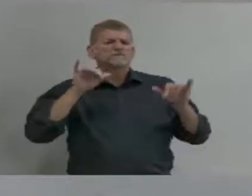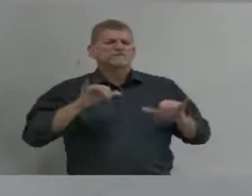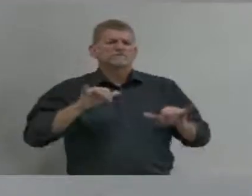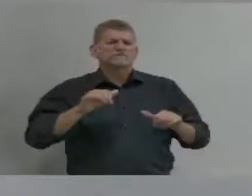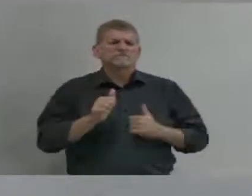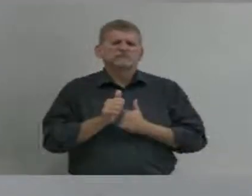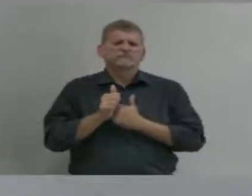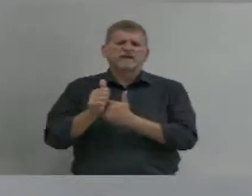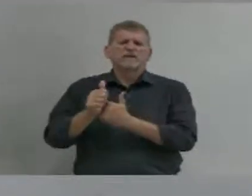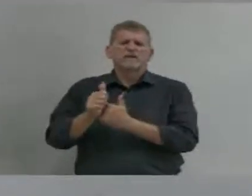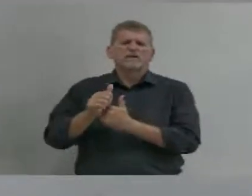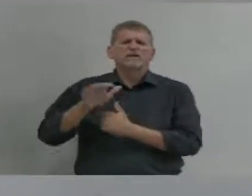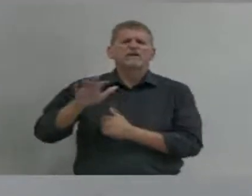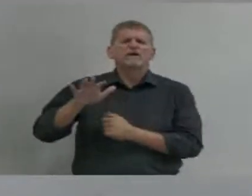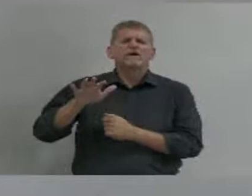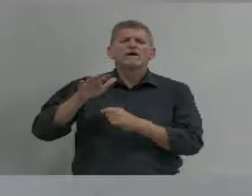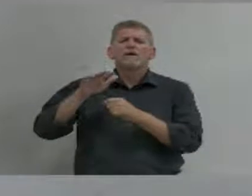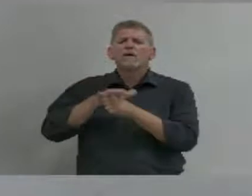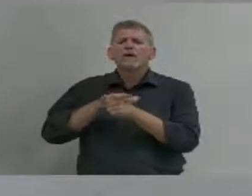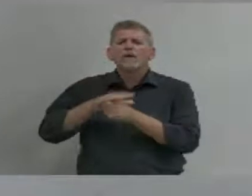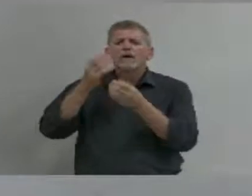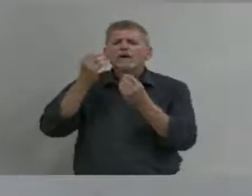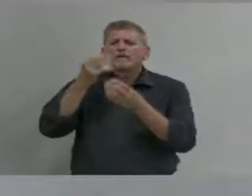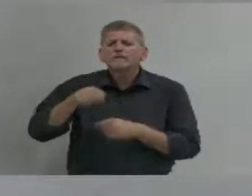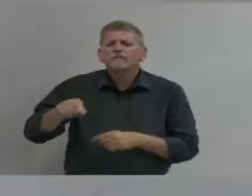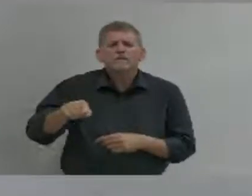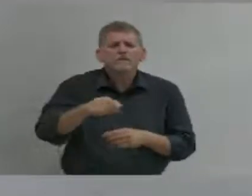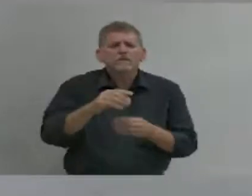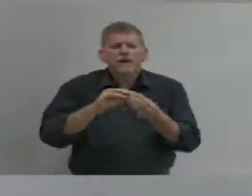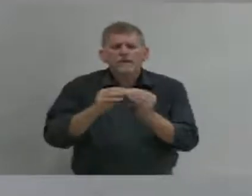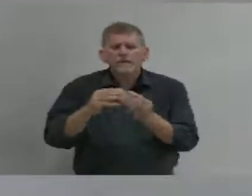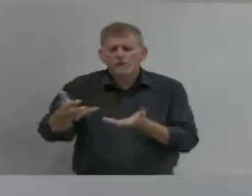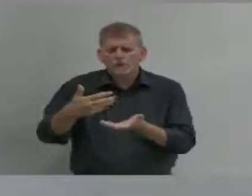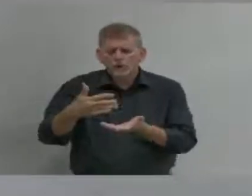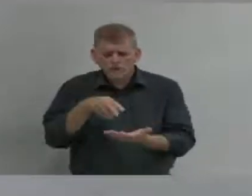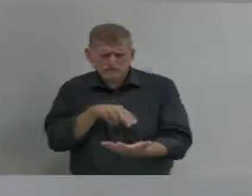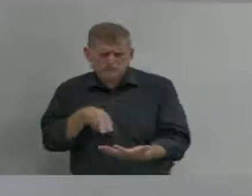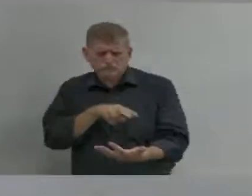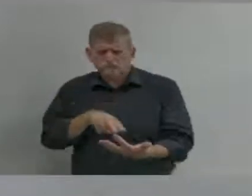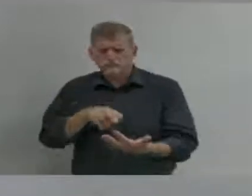data guide us on that. We are considering